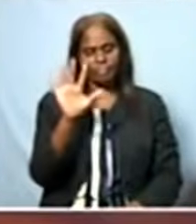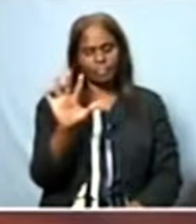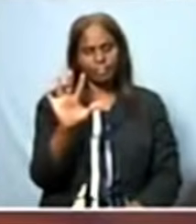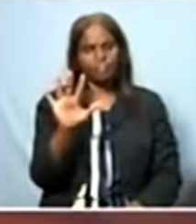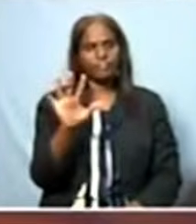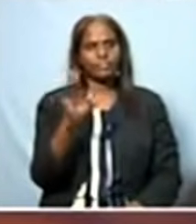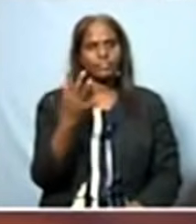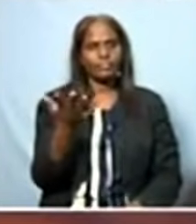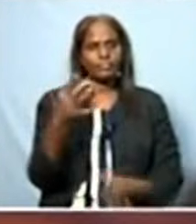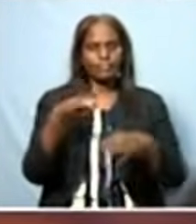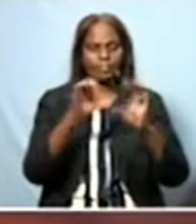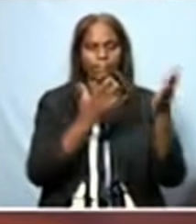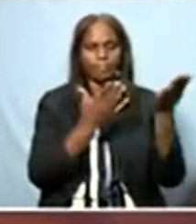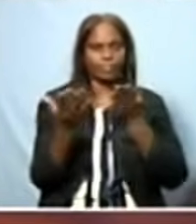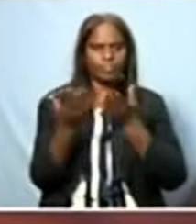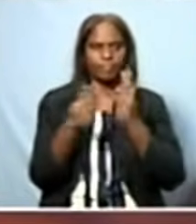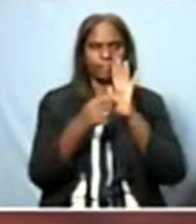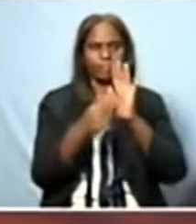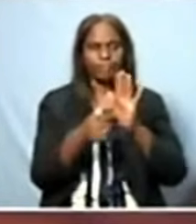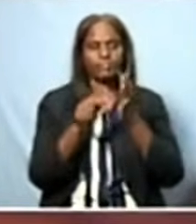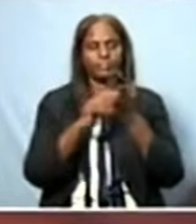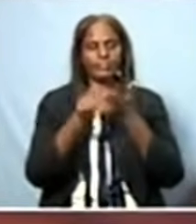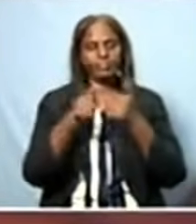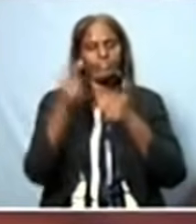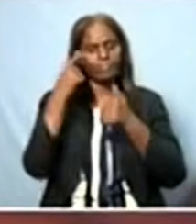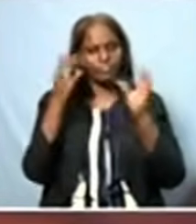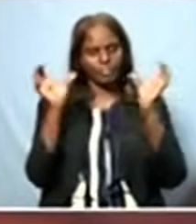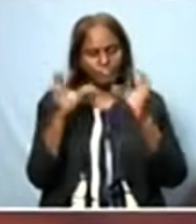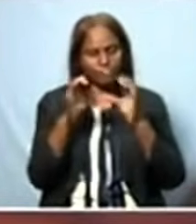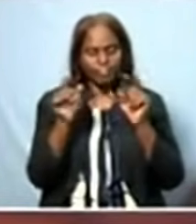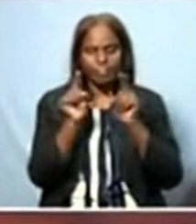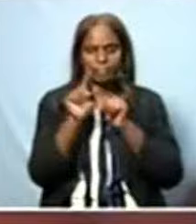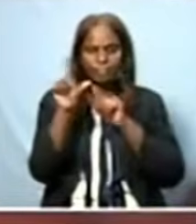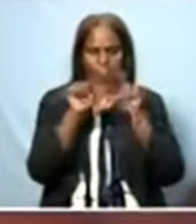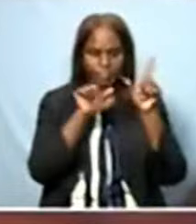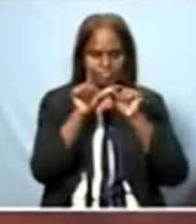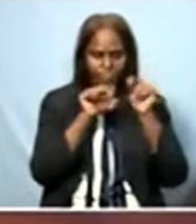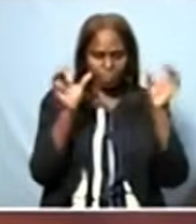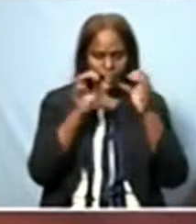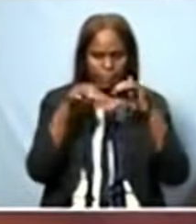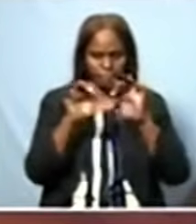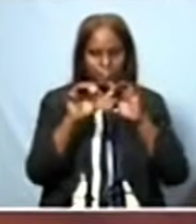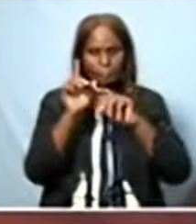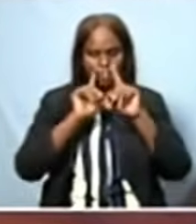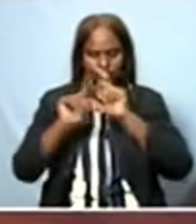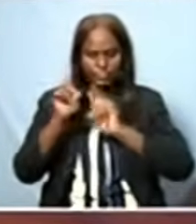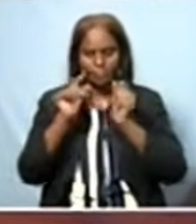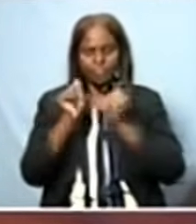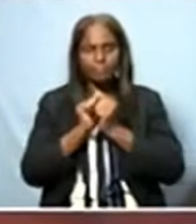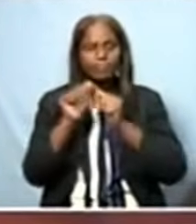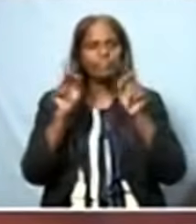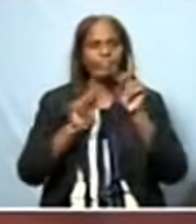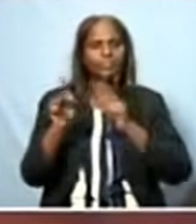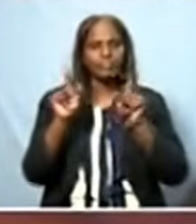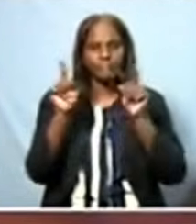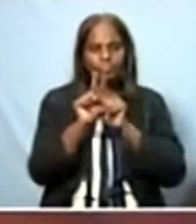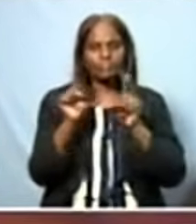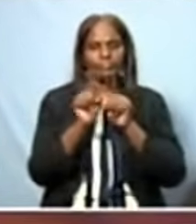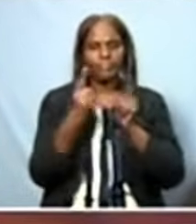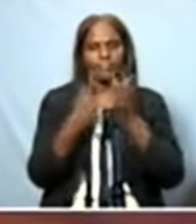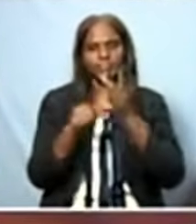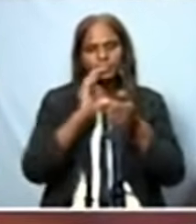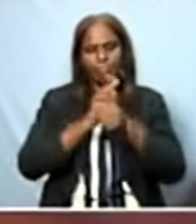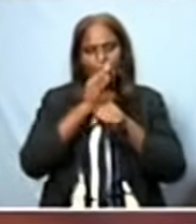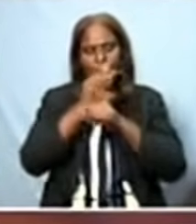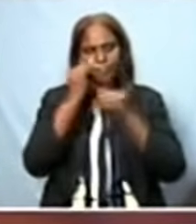2025. So we continue bringing to you live proceedings of the committee as the Select Committee continues interacting with members of the public, and later